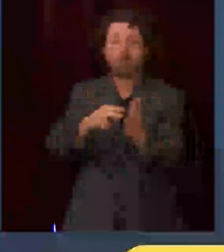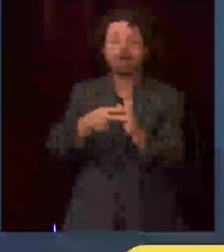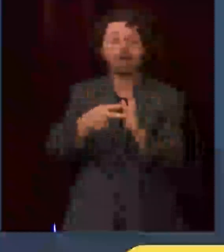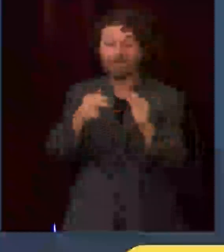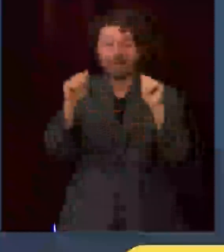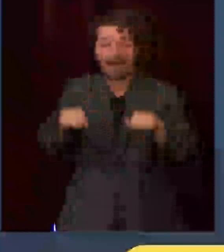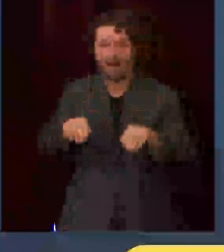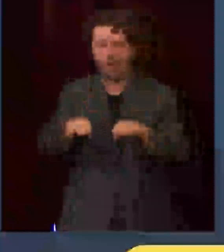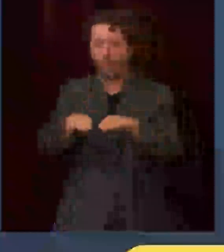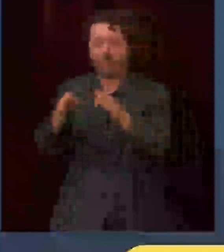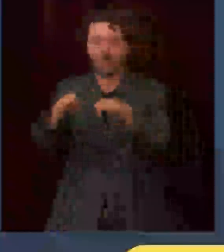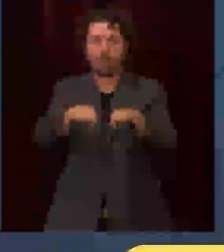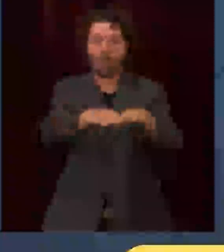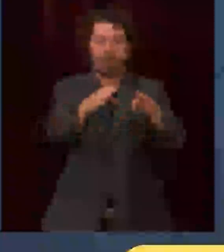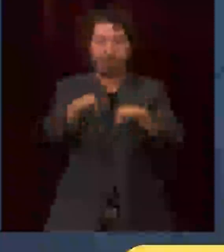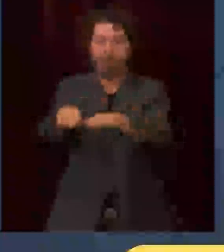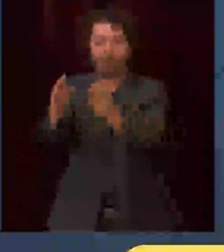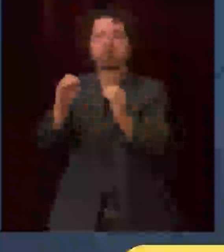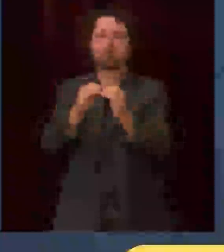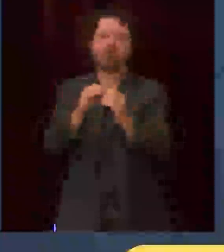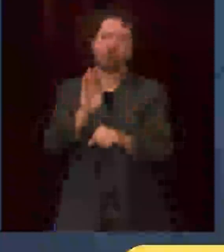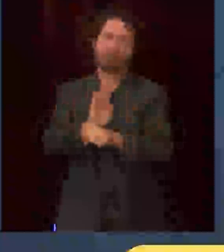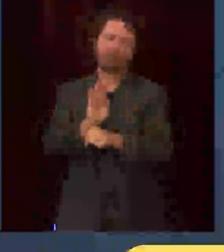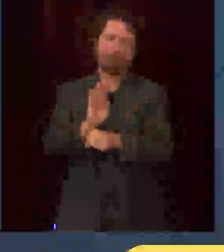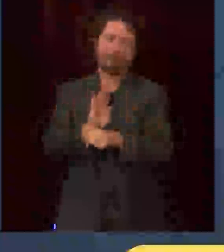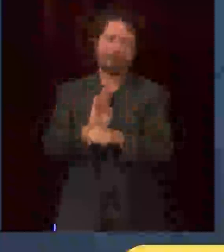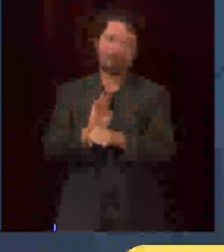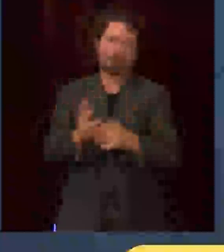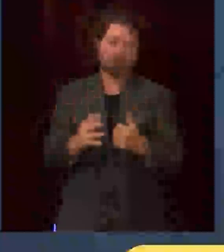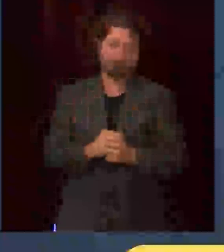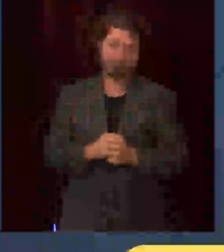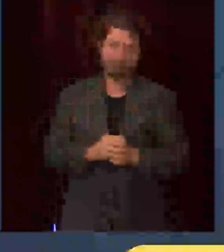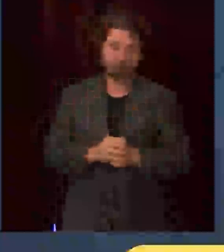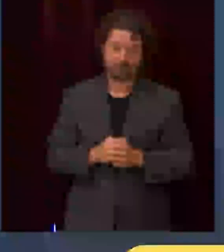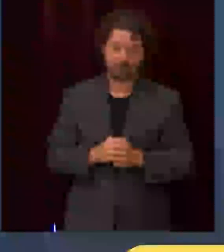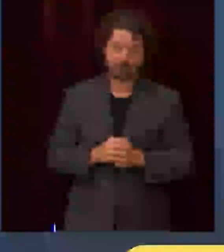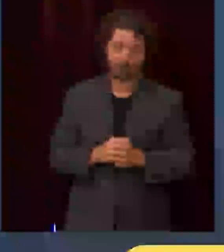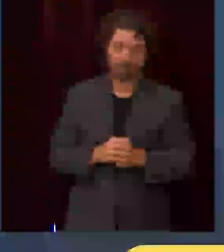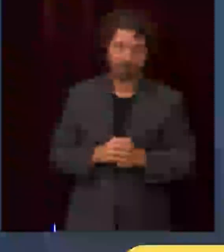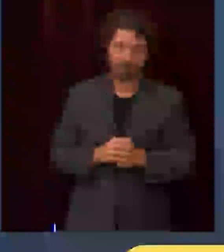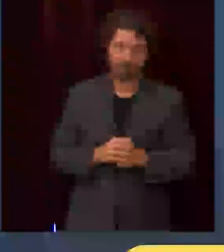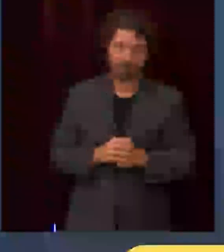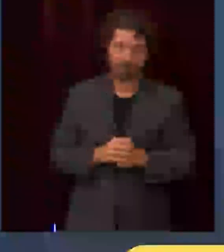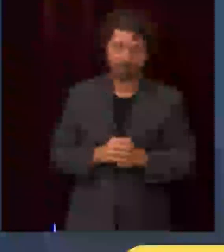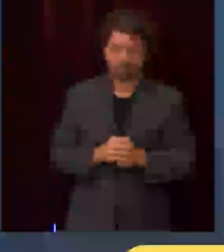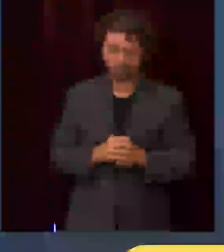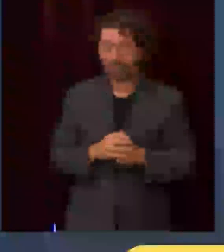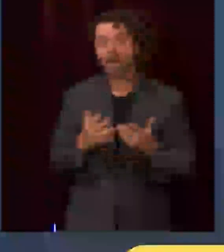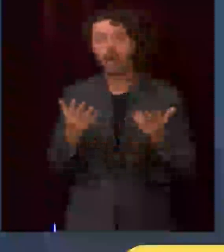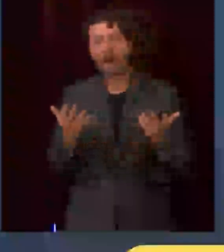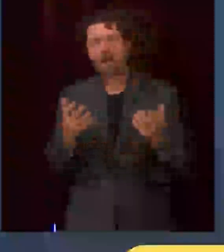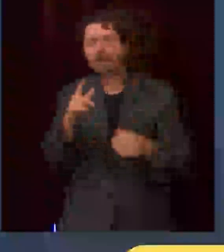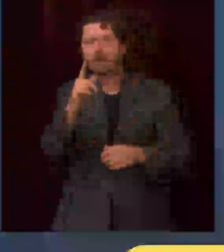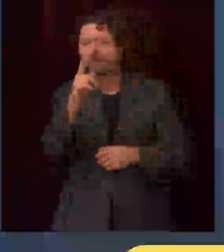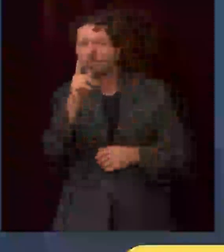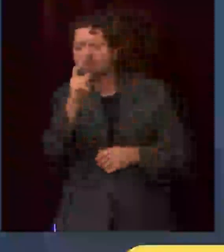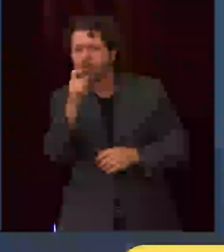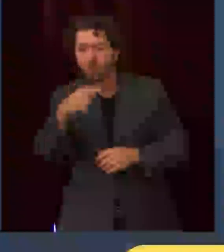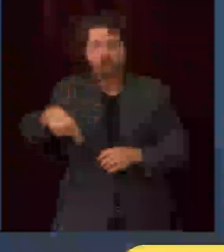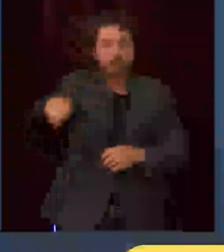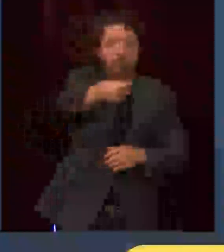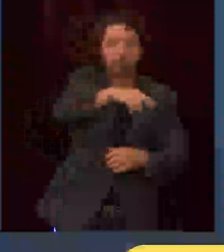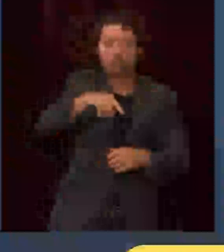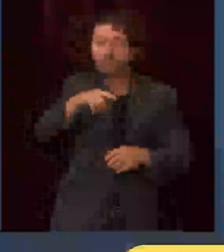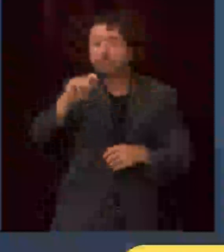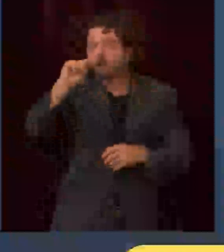is voluntary, but we sure need everybody on the team here because we have to break these links in the